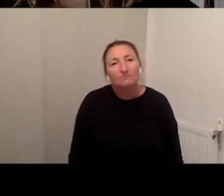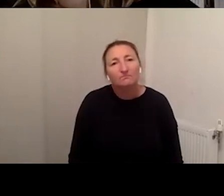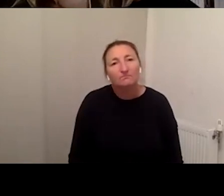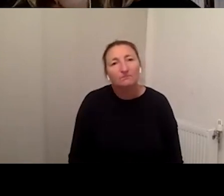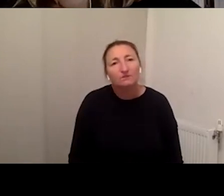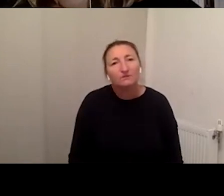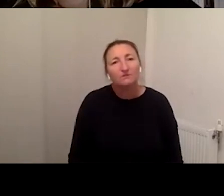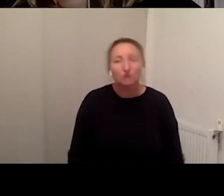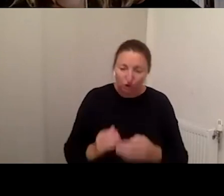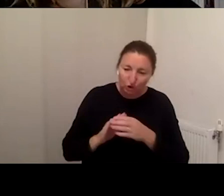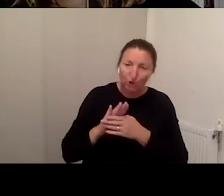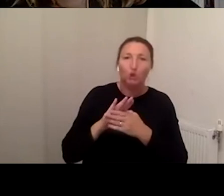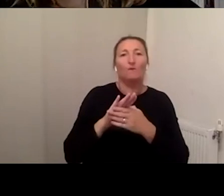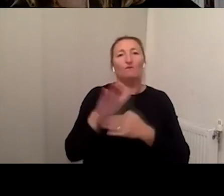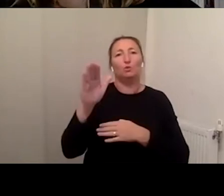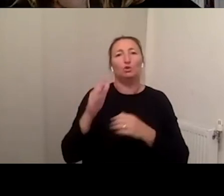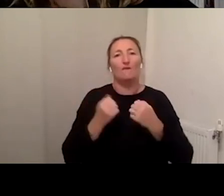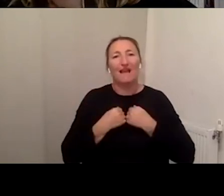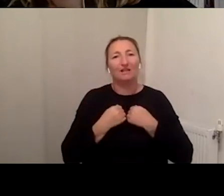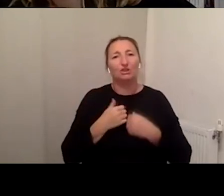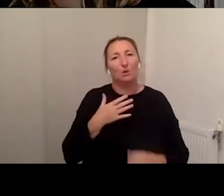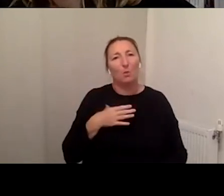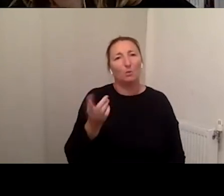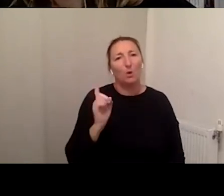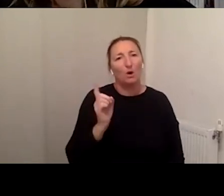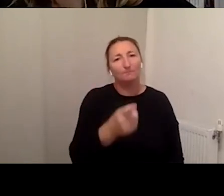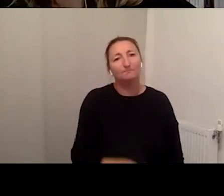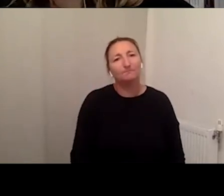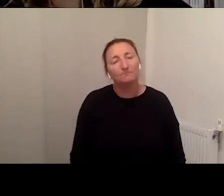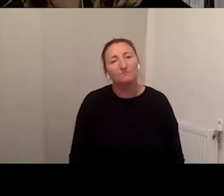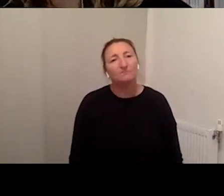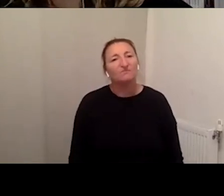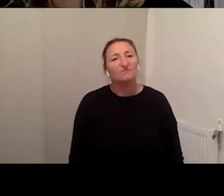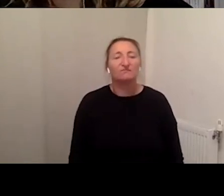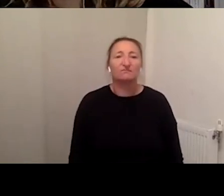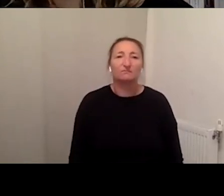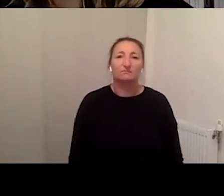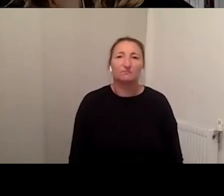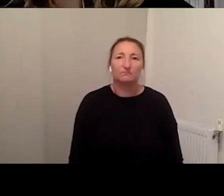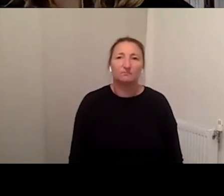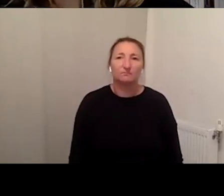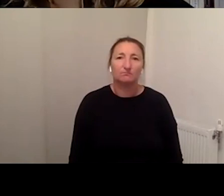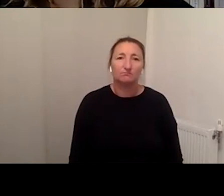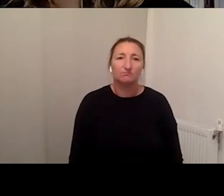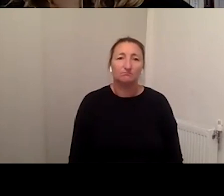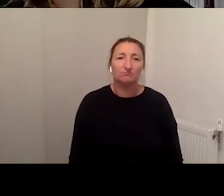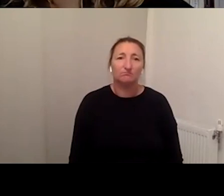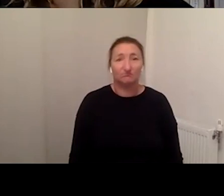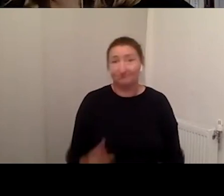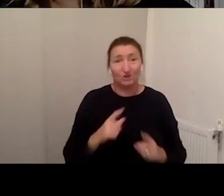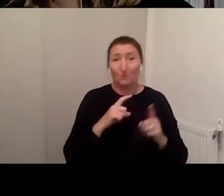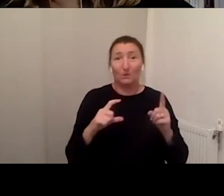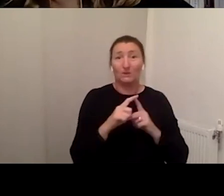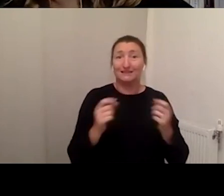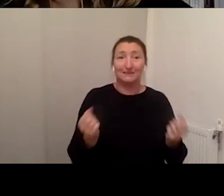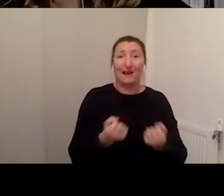new future for energy that we're going to be building in the 2020s? I would think it's empower communities,